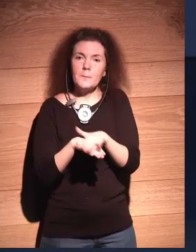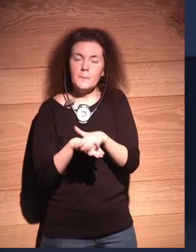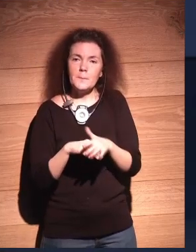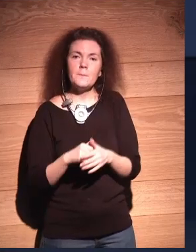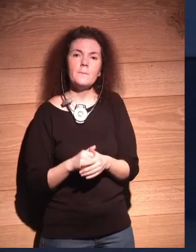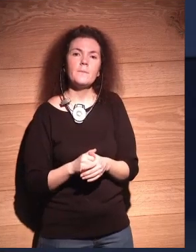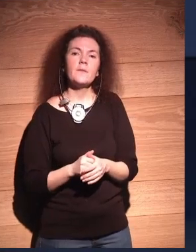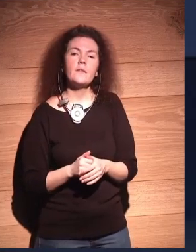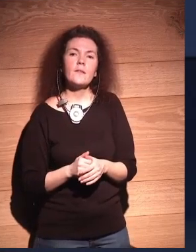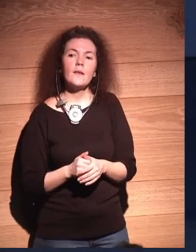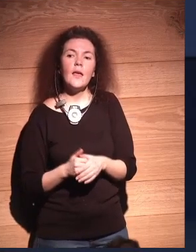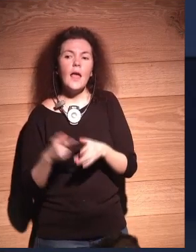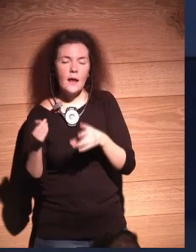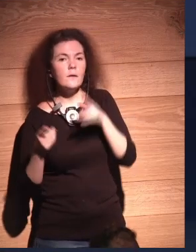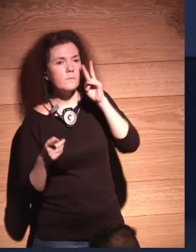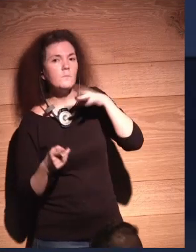And when he saw that,